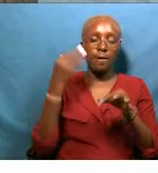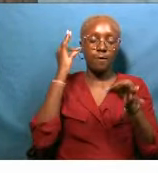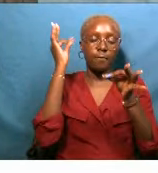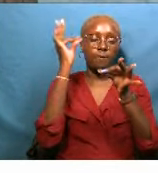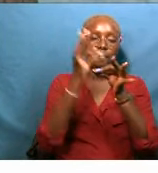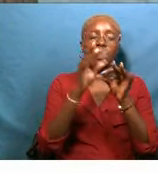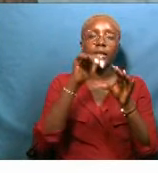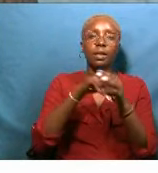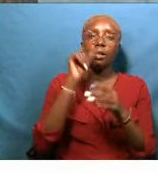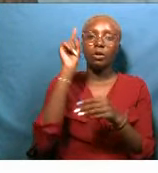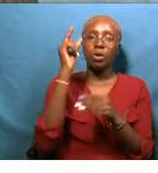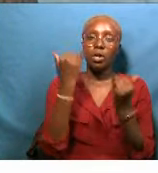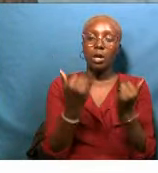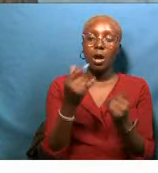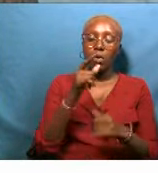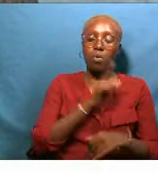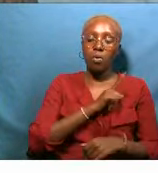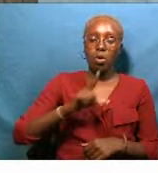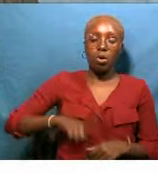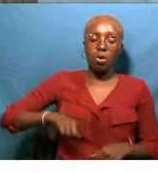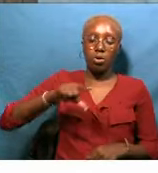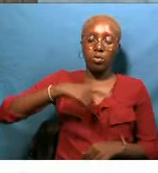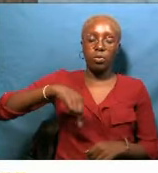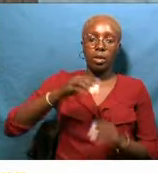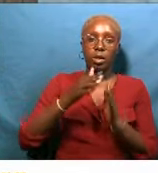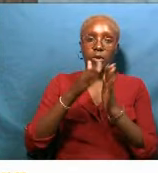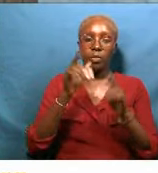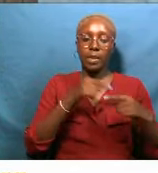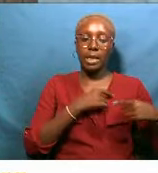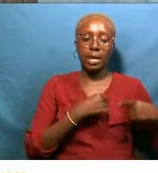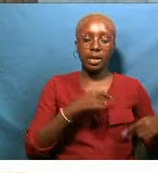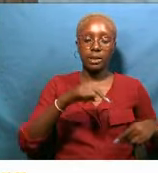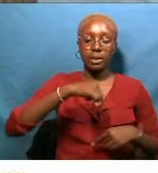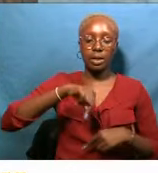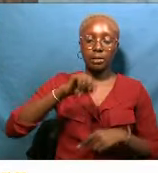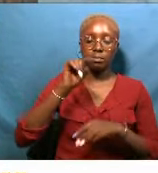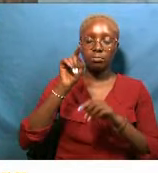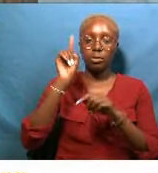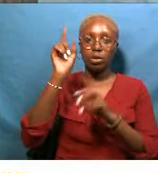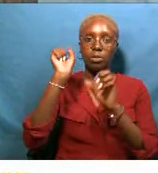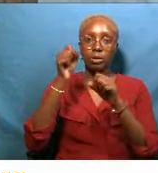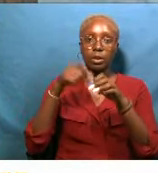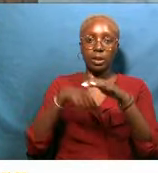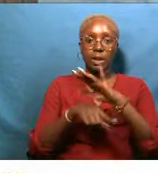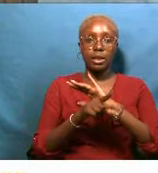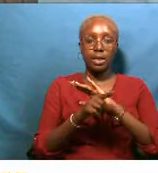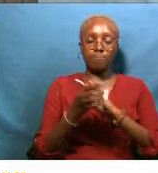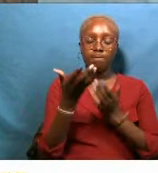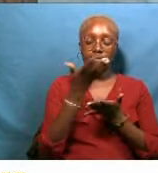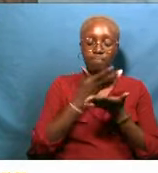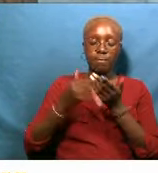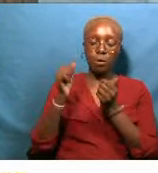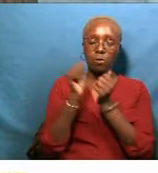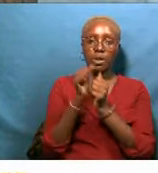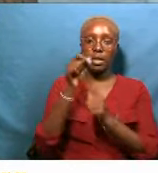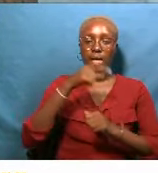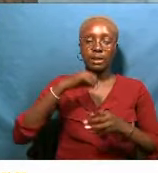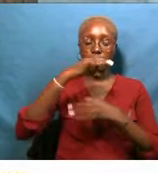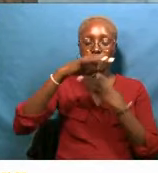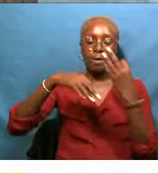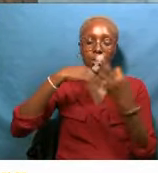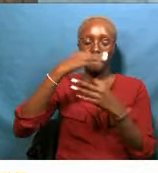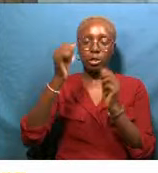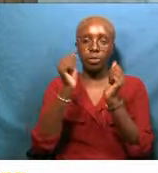we do open the doors of our heart for you to come in, dine with us, commune with us, fellowship with